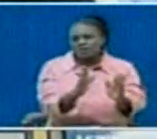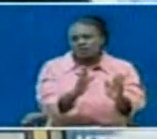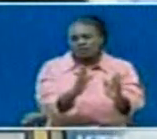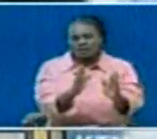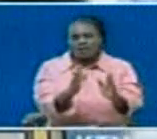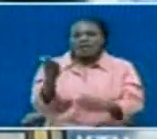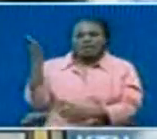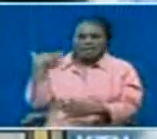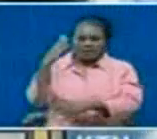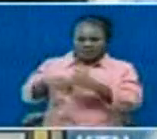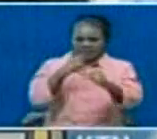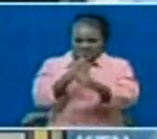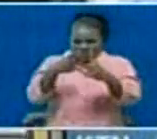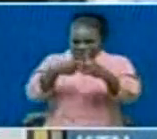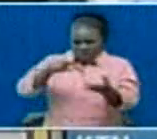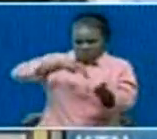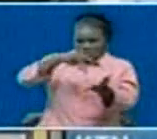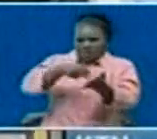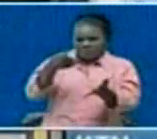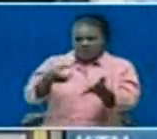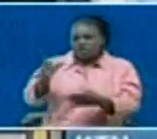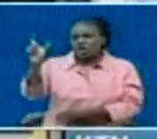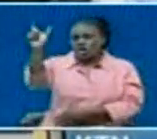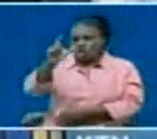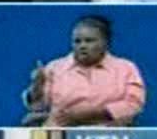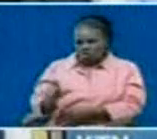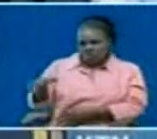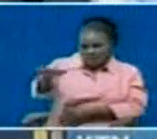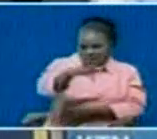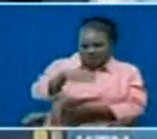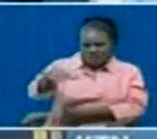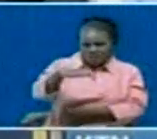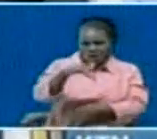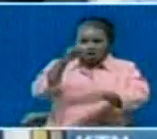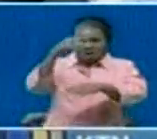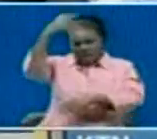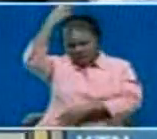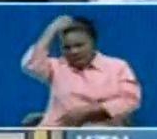Last year, we began this program in the Coast region. While in Lamu,